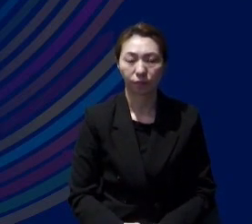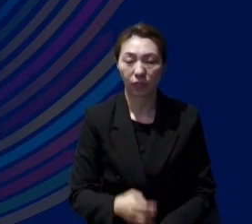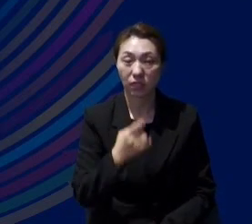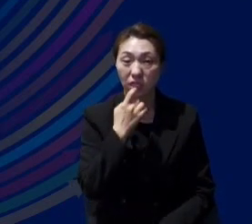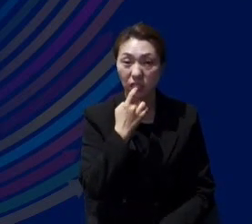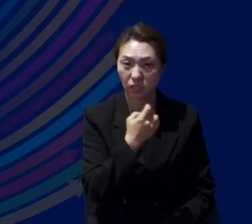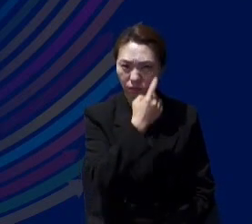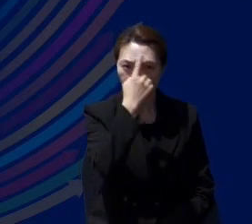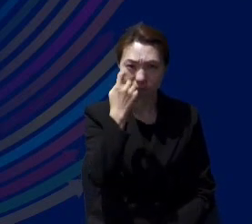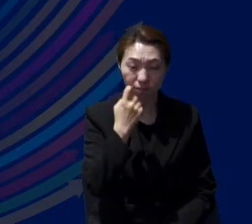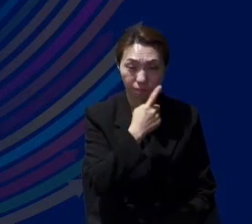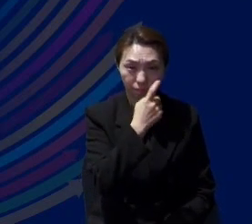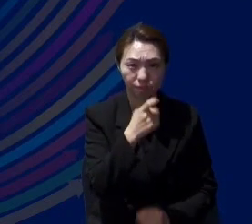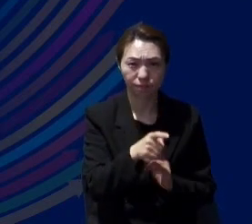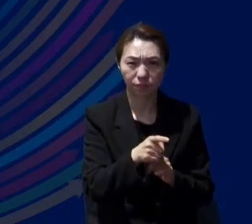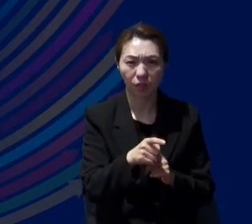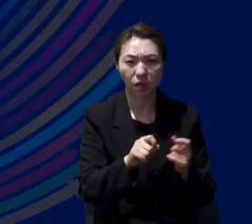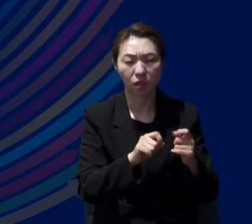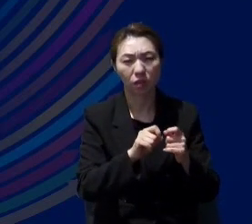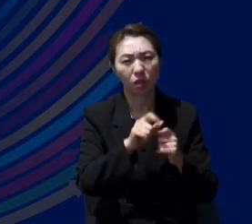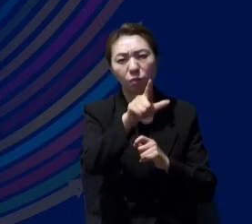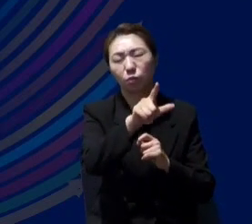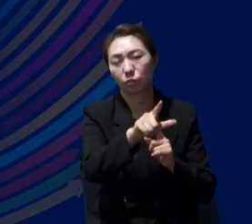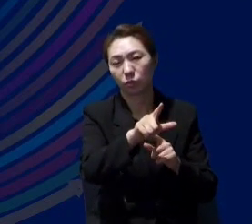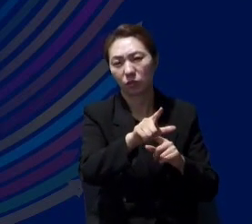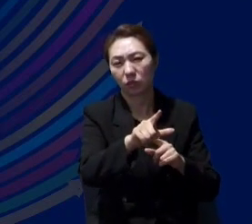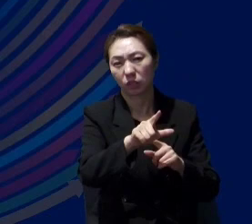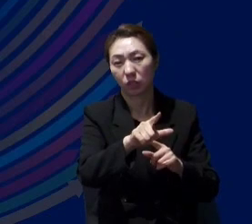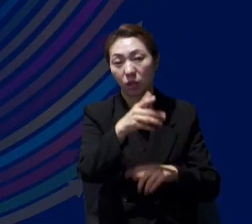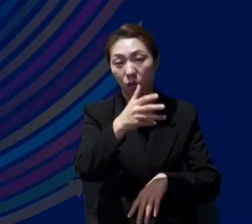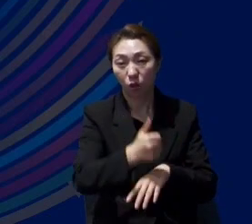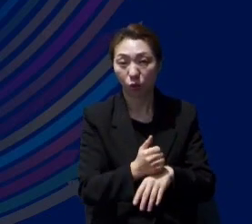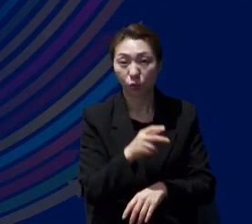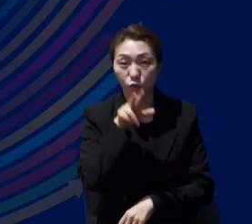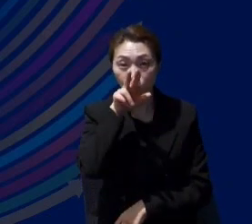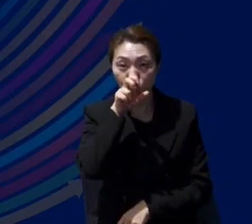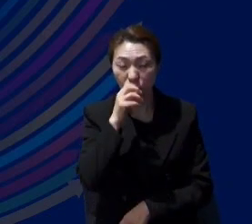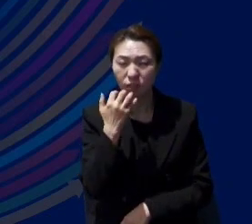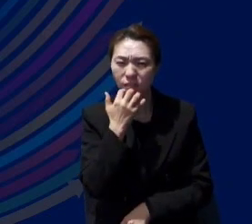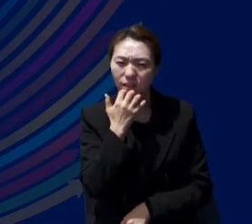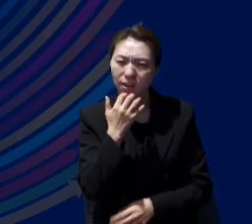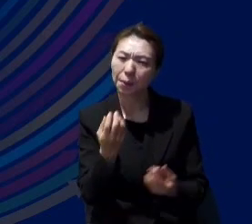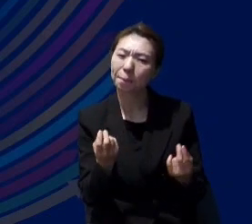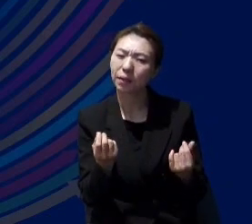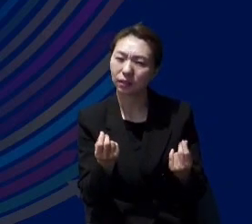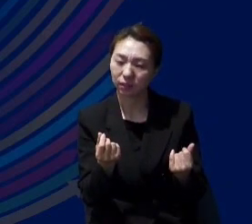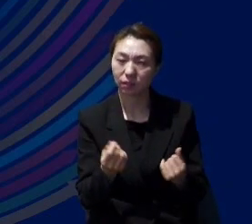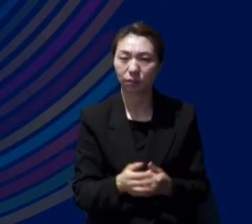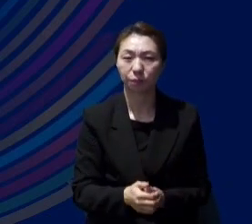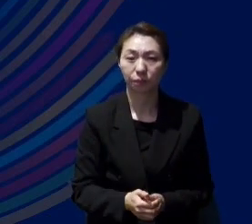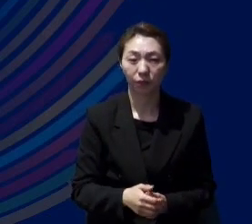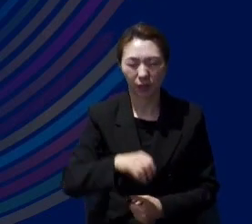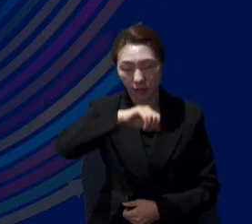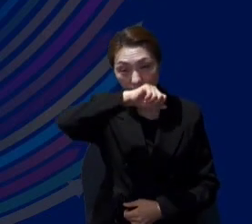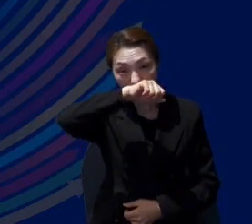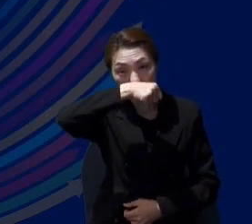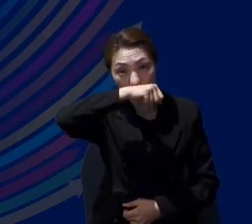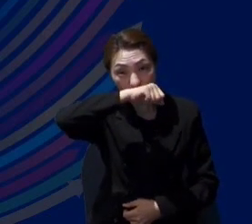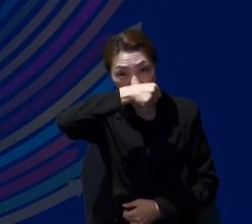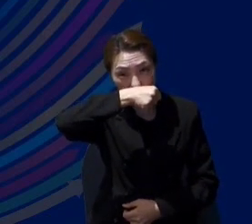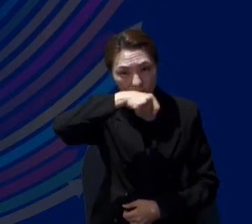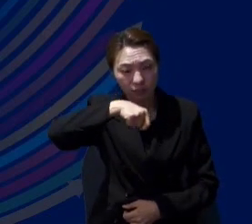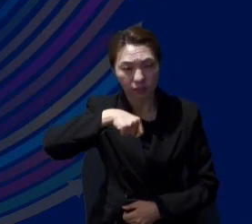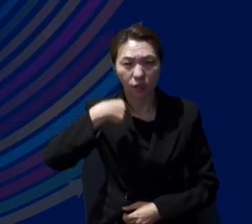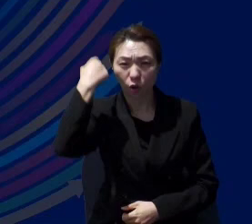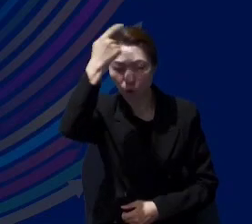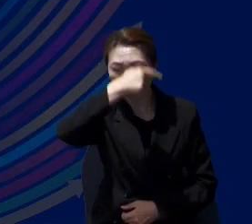group. But life expectancy in the Black population is substantially less, several years less. But life